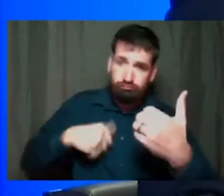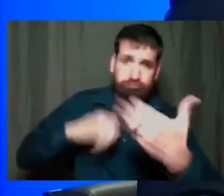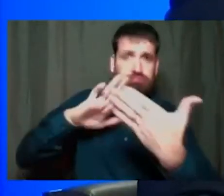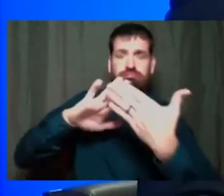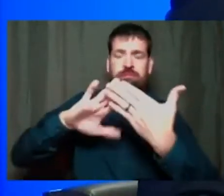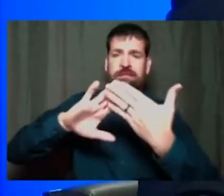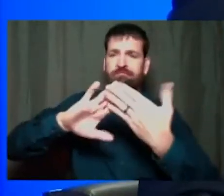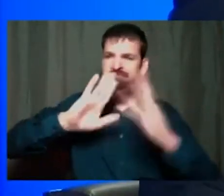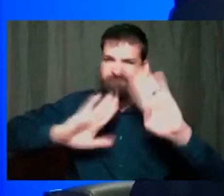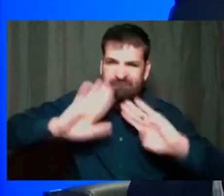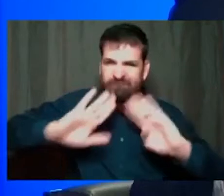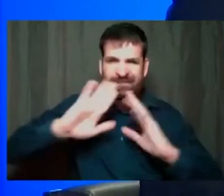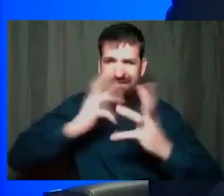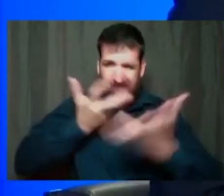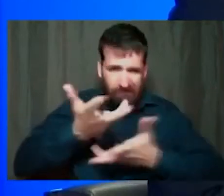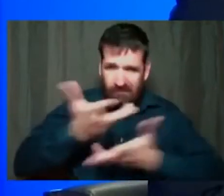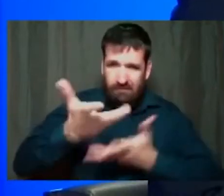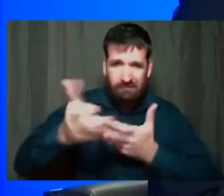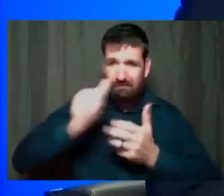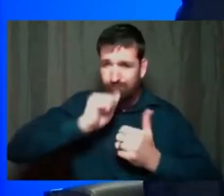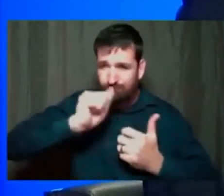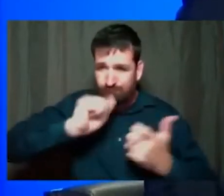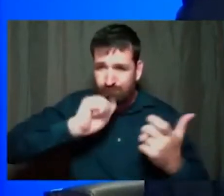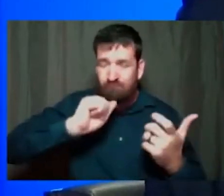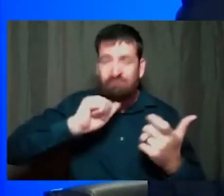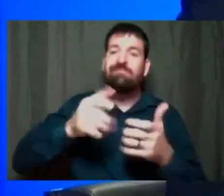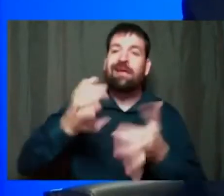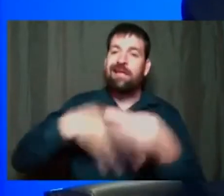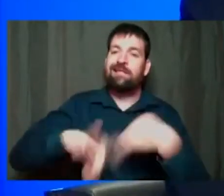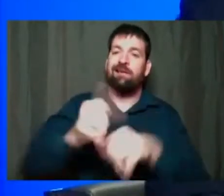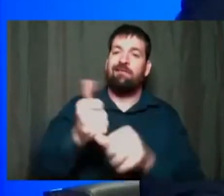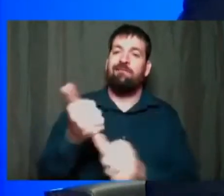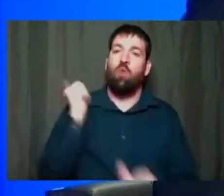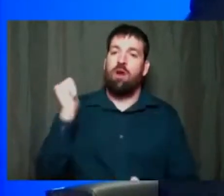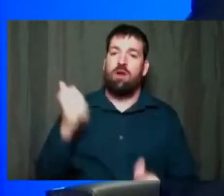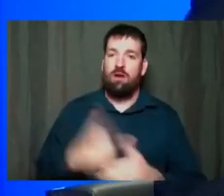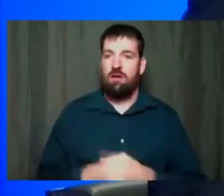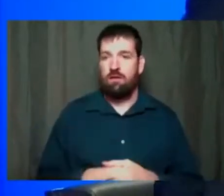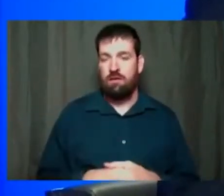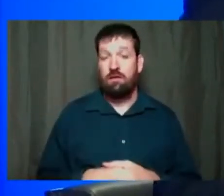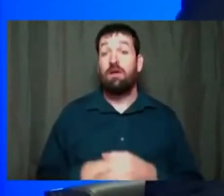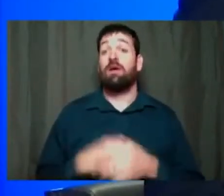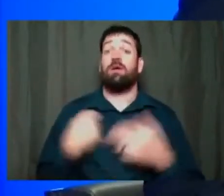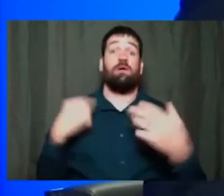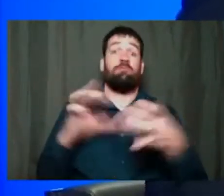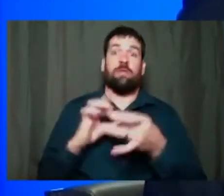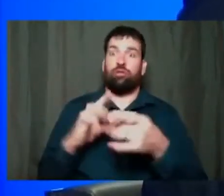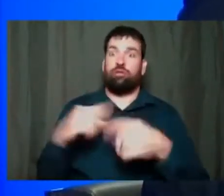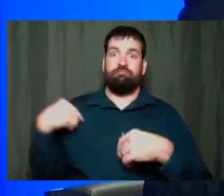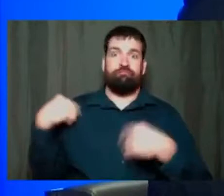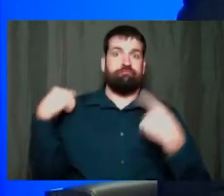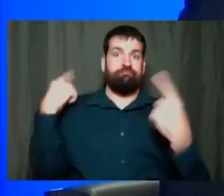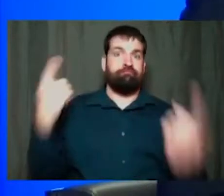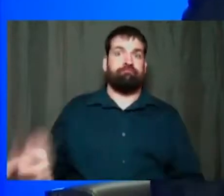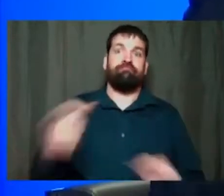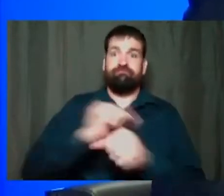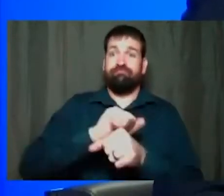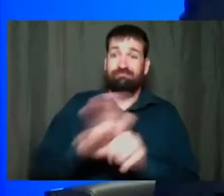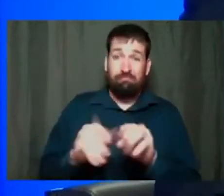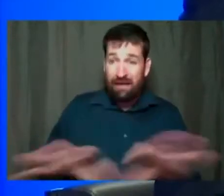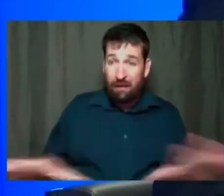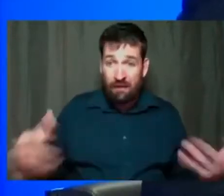whatever the situation is, rather than avoid it, because as I've said since the pandemic started around anxiety, what we